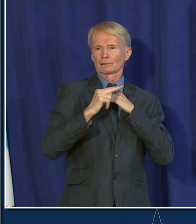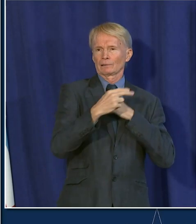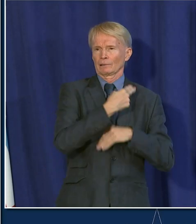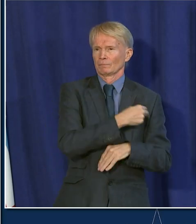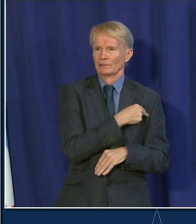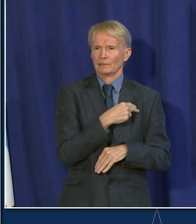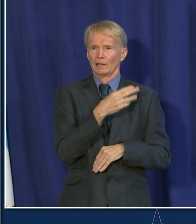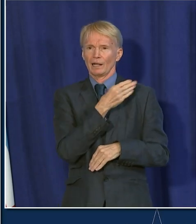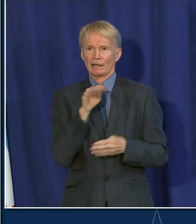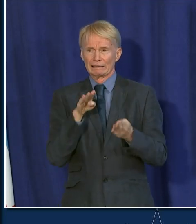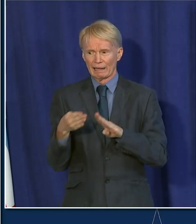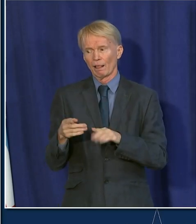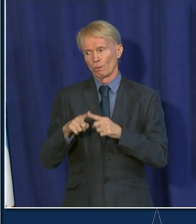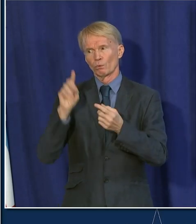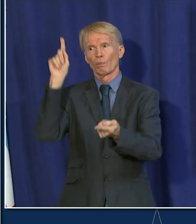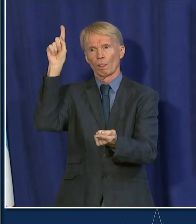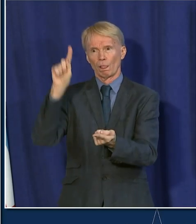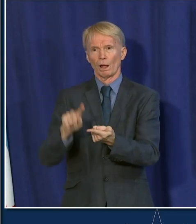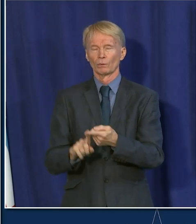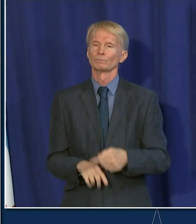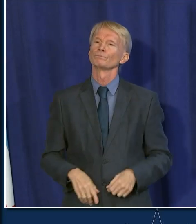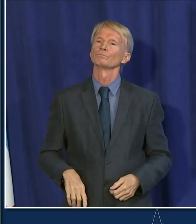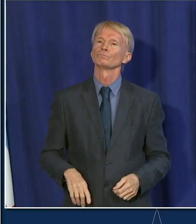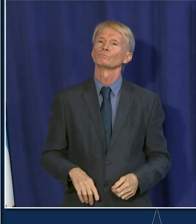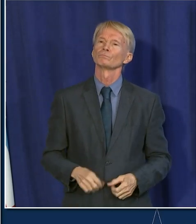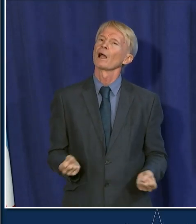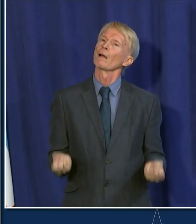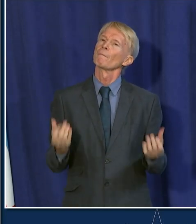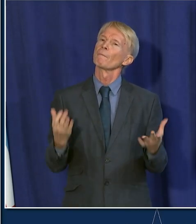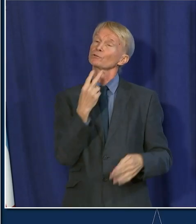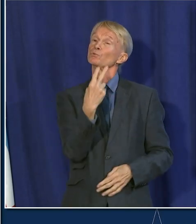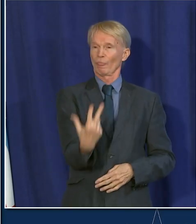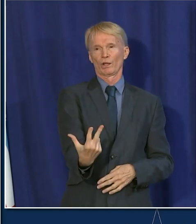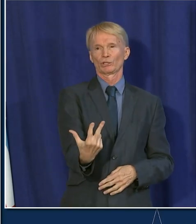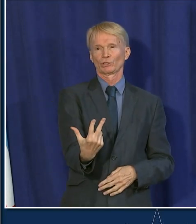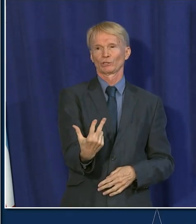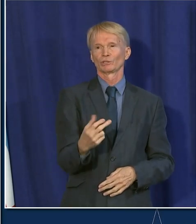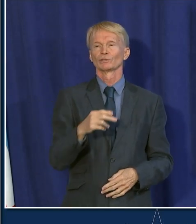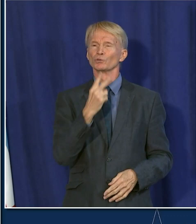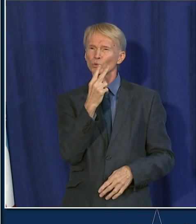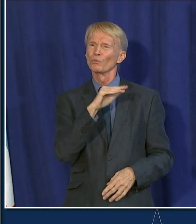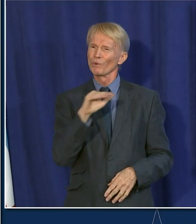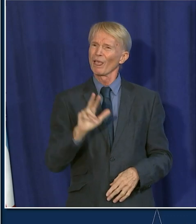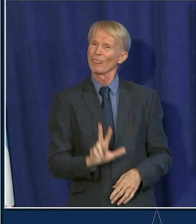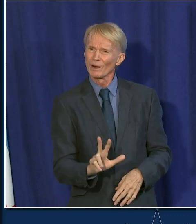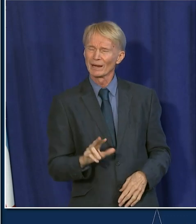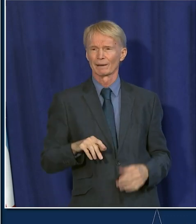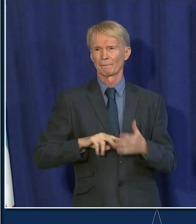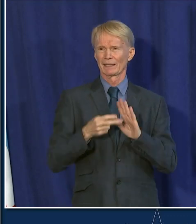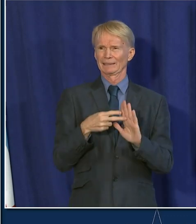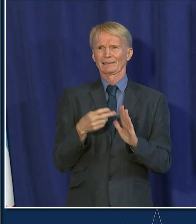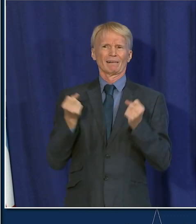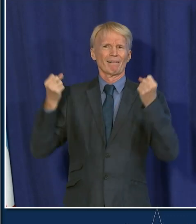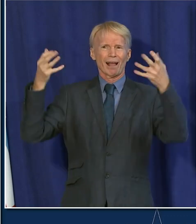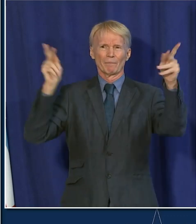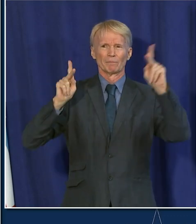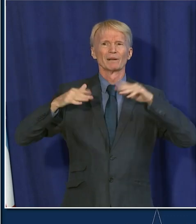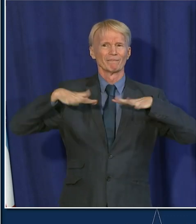be lower. 2/3 of eligible Chicagoans have gotten at least that first dose of vaccine. That's